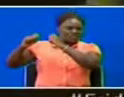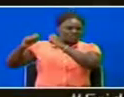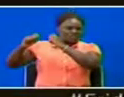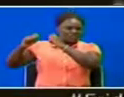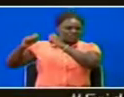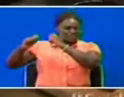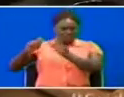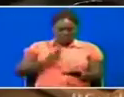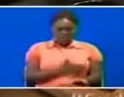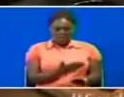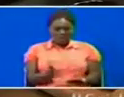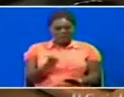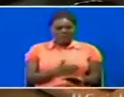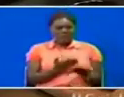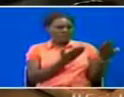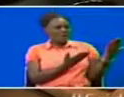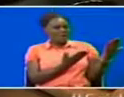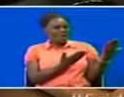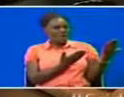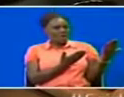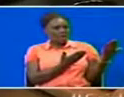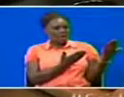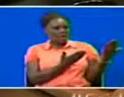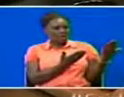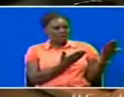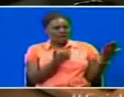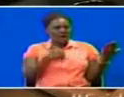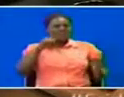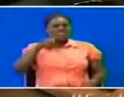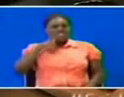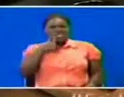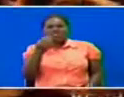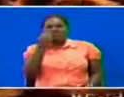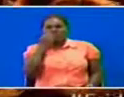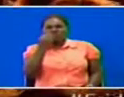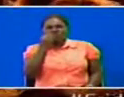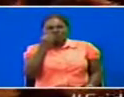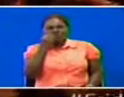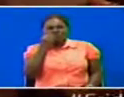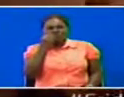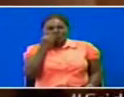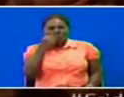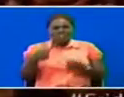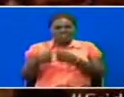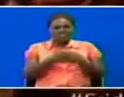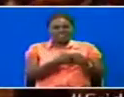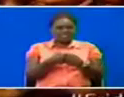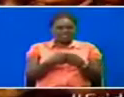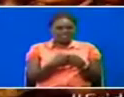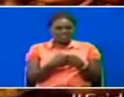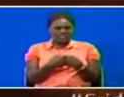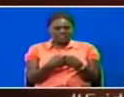not afraid to experiment. But there's an unfamiliar cuisine crawling onto menus down under, challenging the bravest of